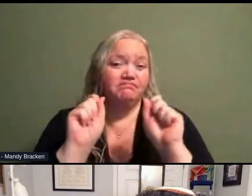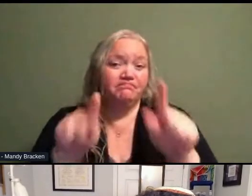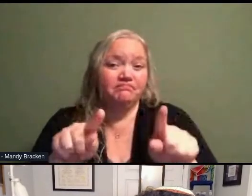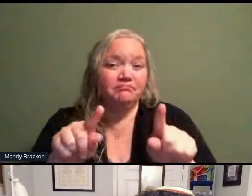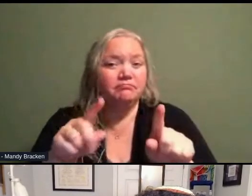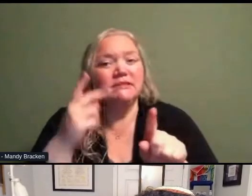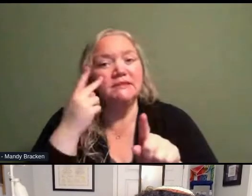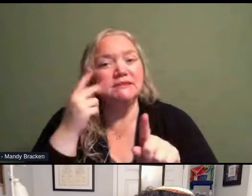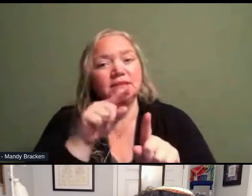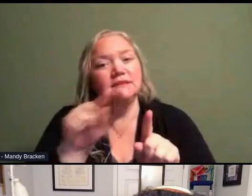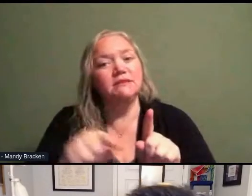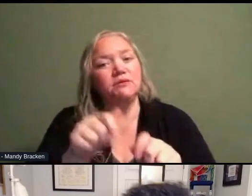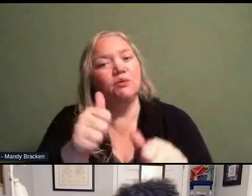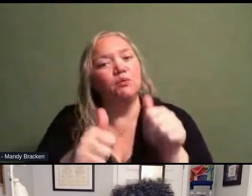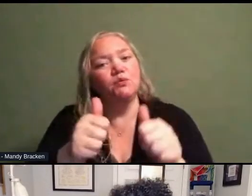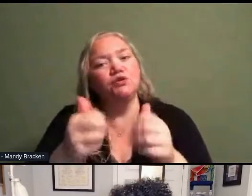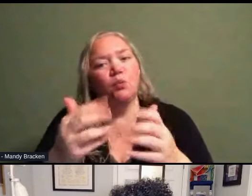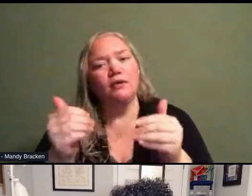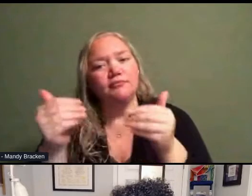How will you